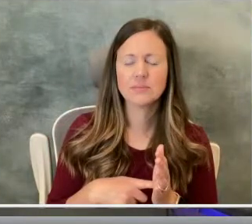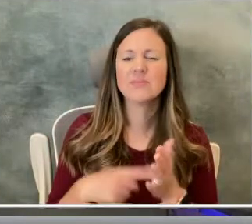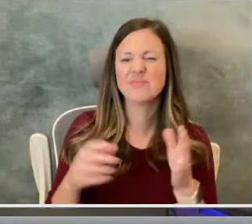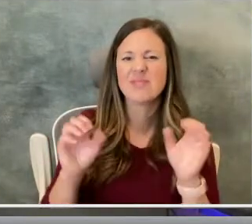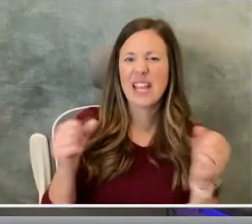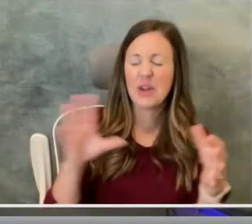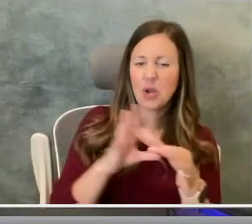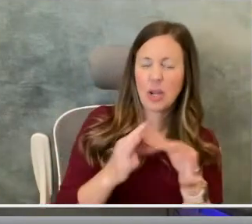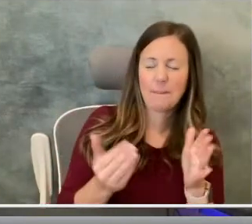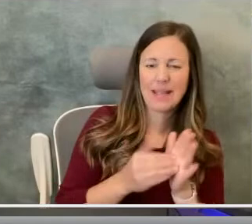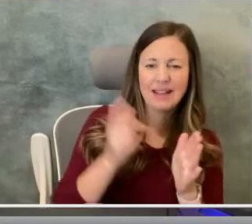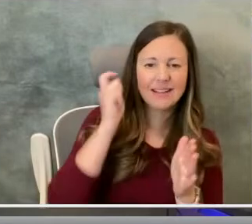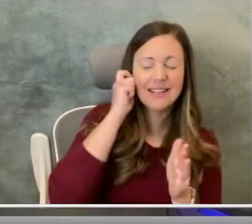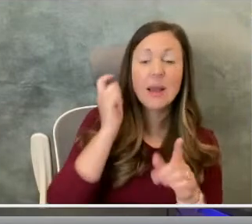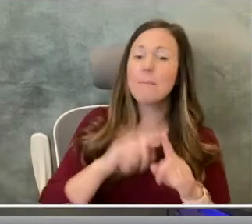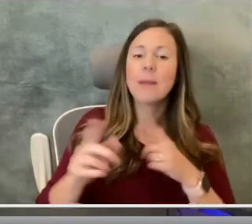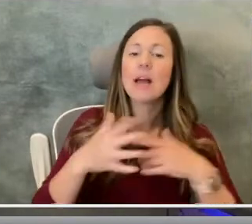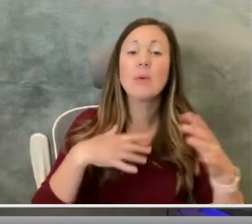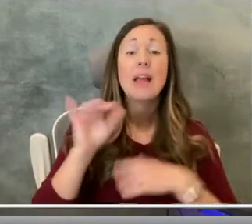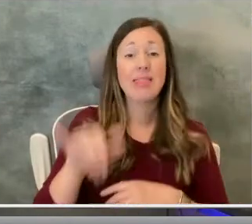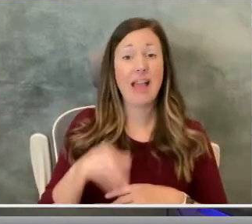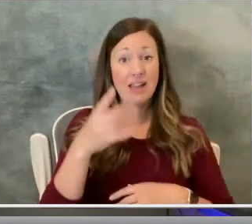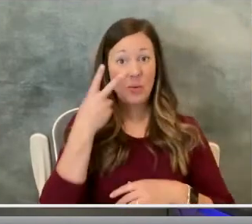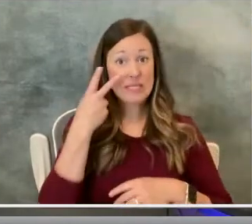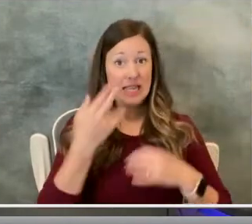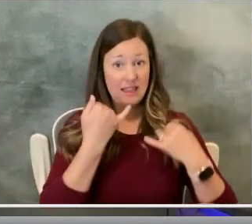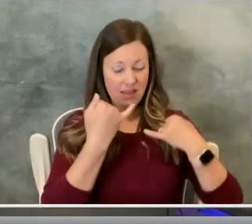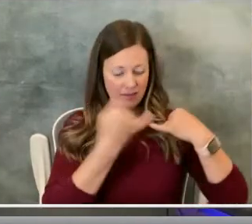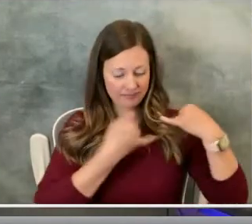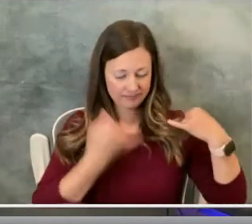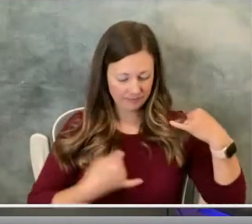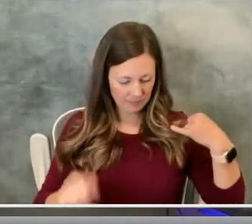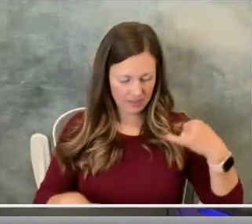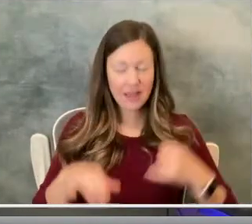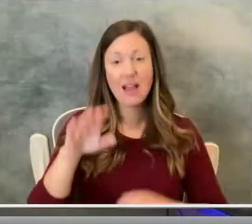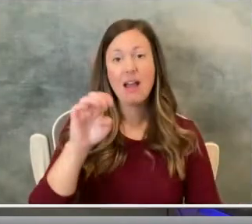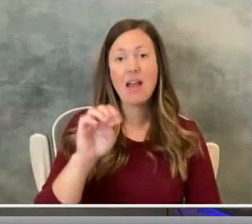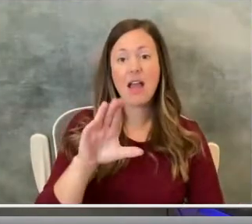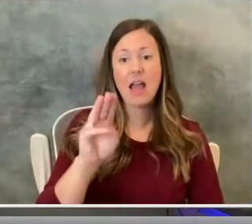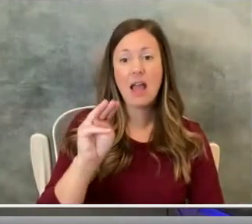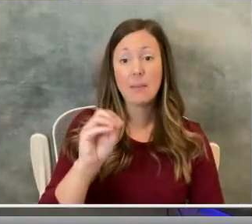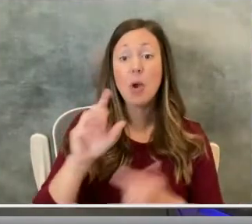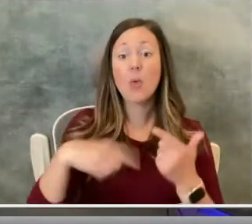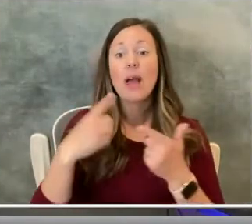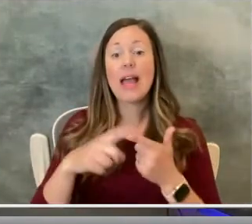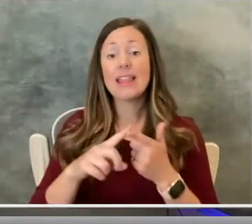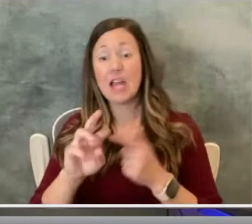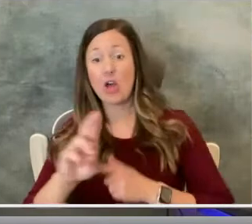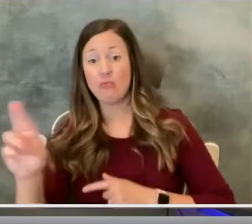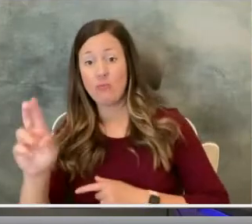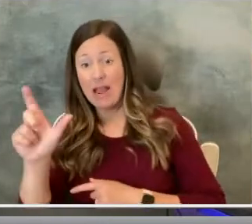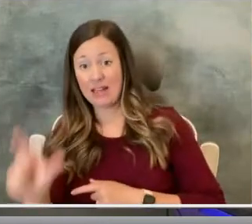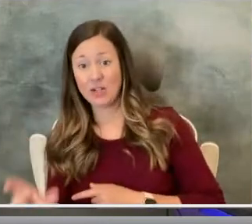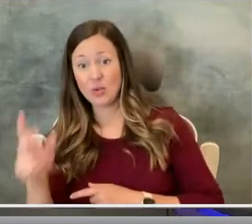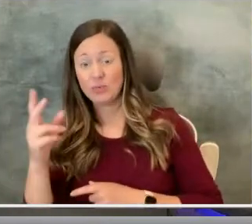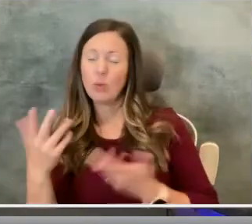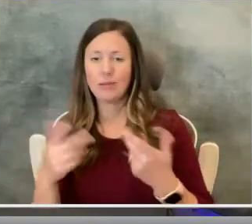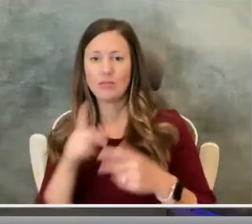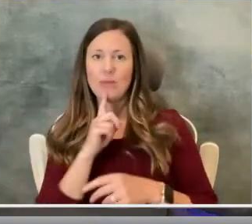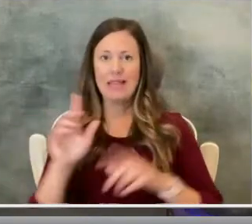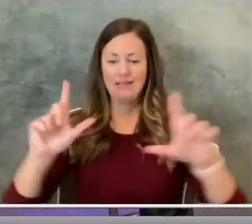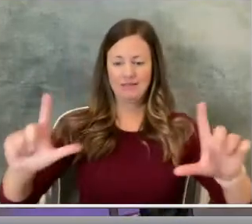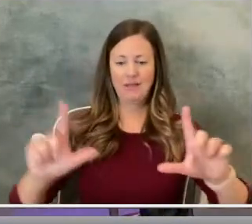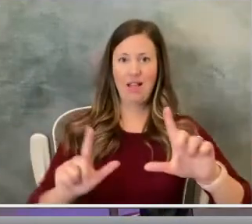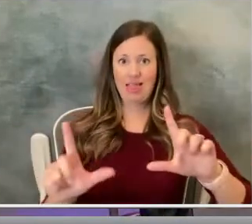cannulas here. And then this is the balloon pump on the right side or the left side of the screen. And then this is actually a Swan-Ganz catheter,